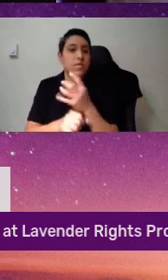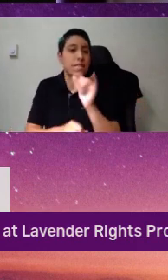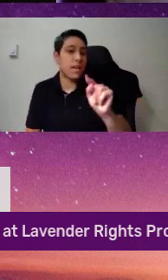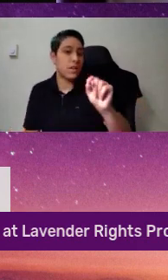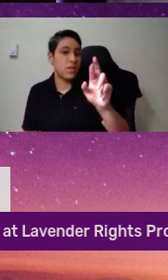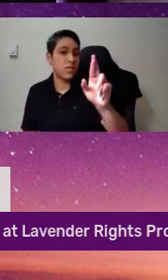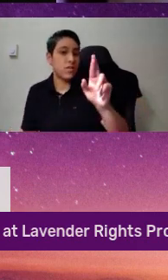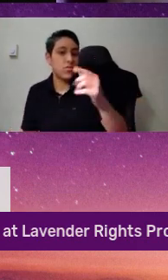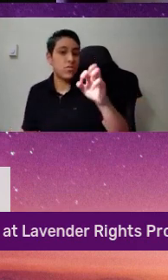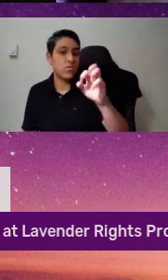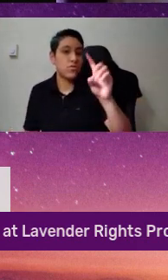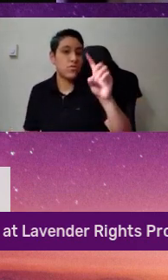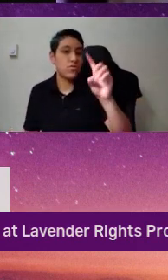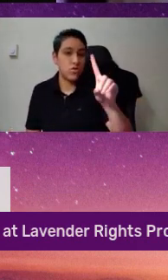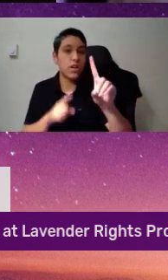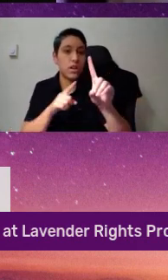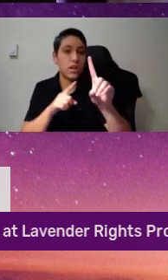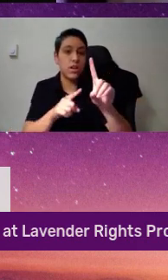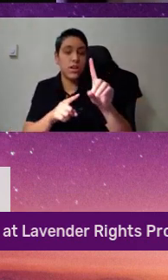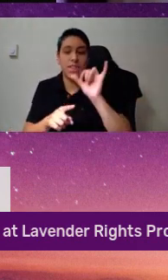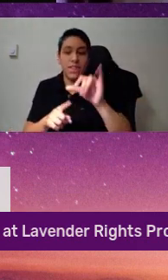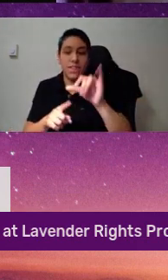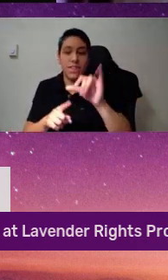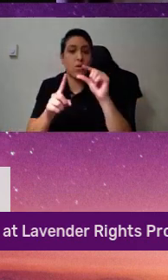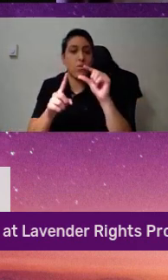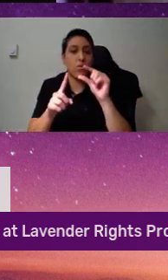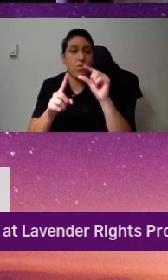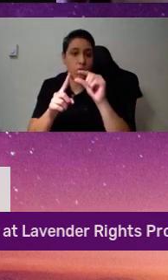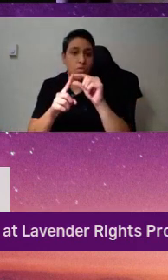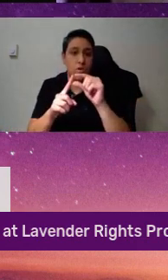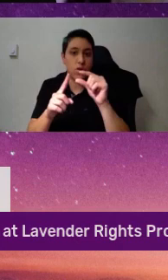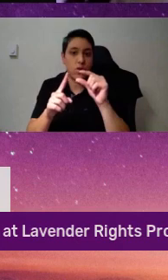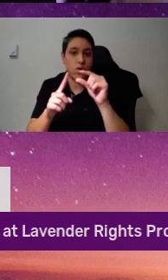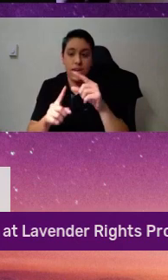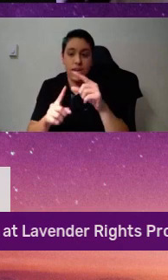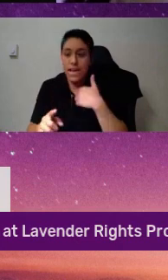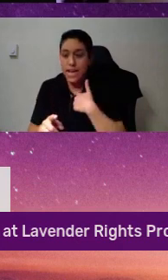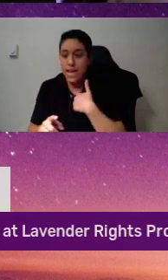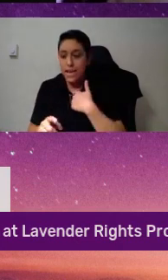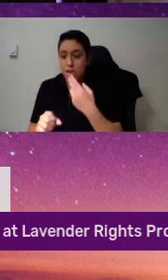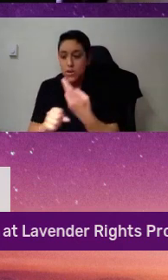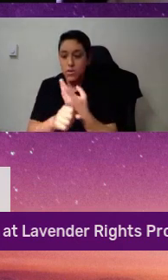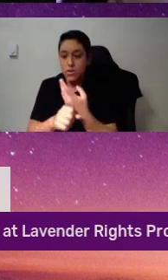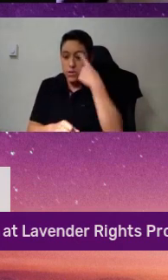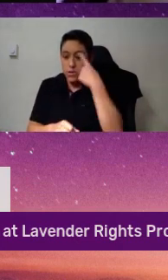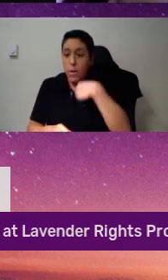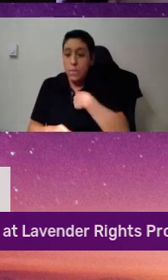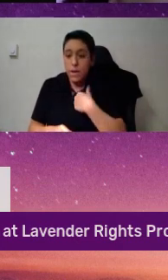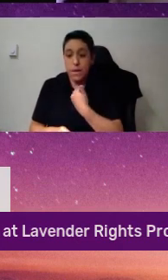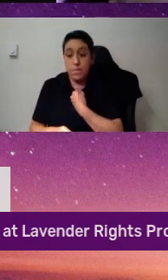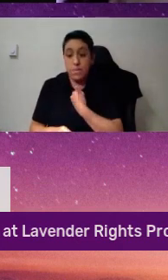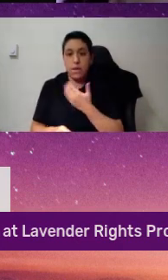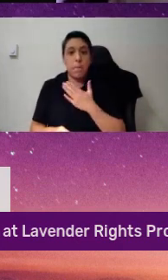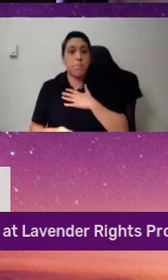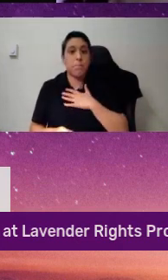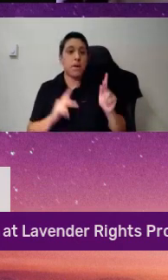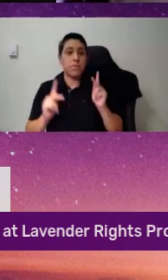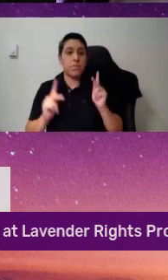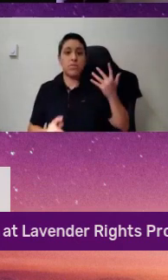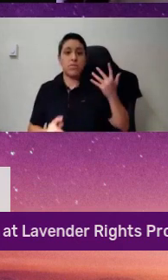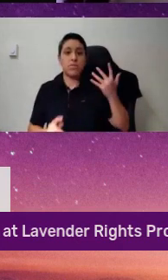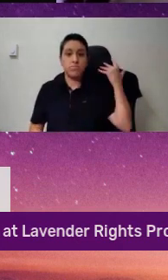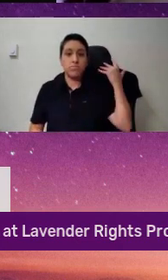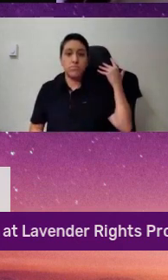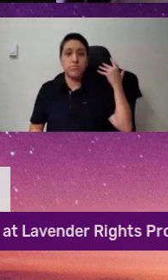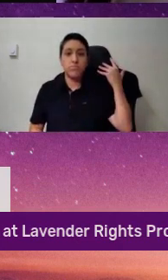indicate CPTSD, of myself and my people, over such a long period of time. And